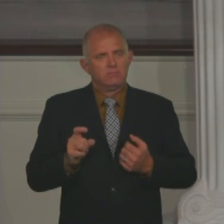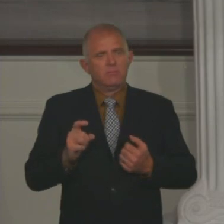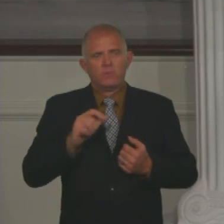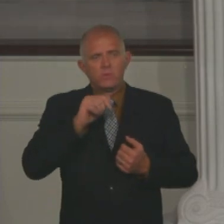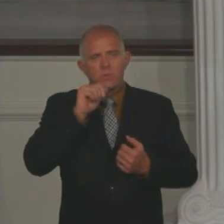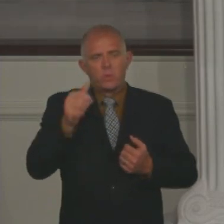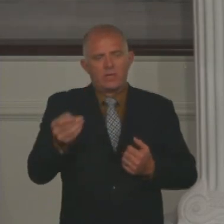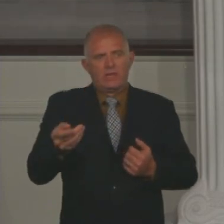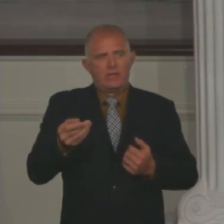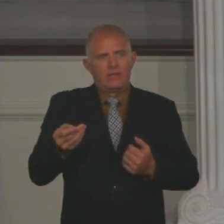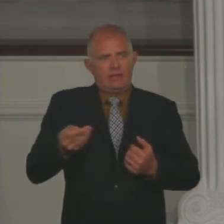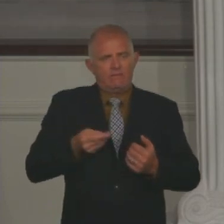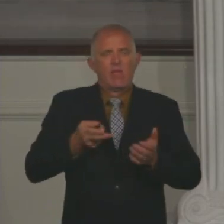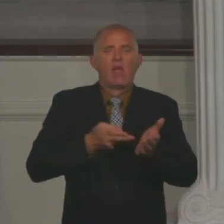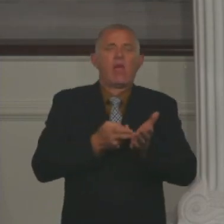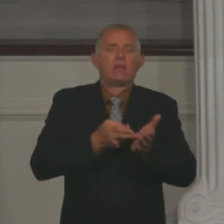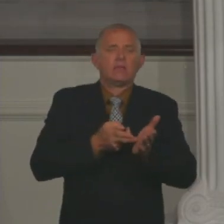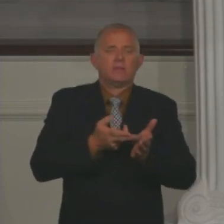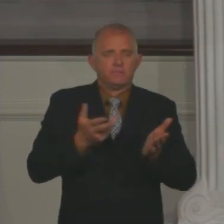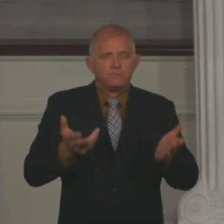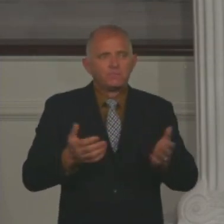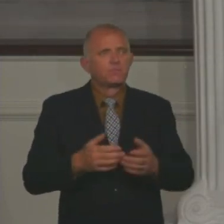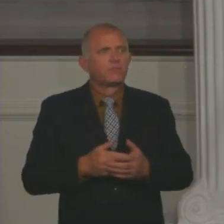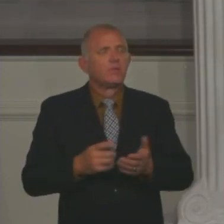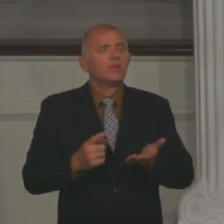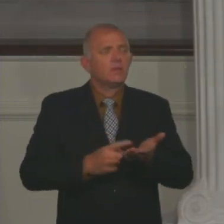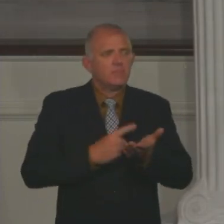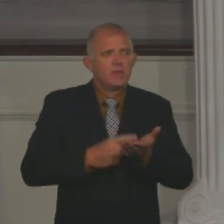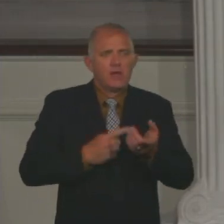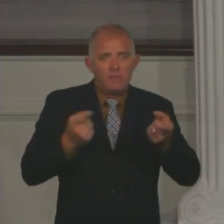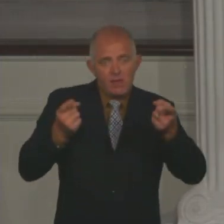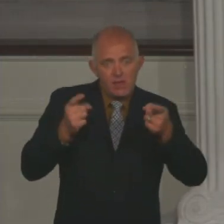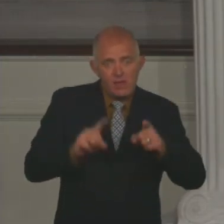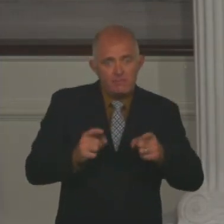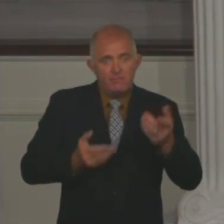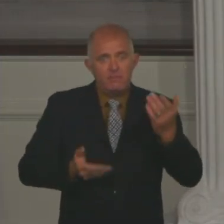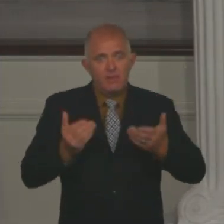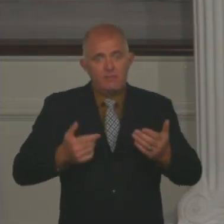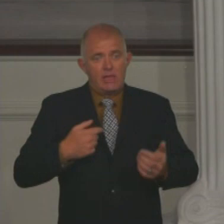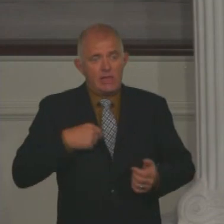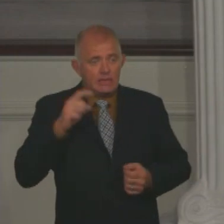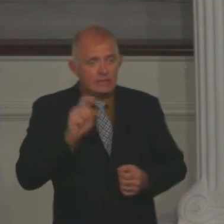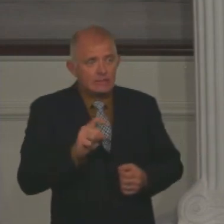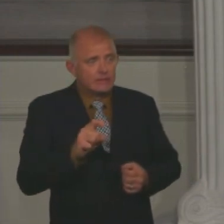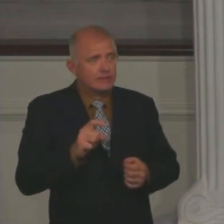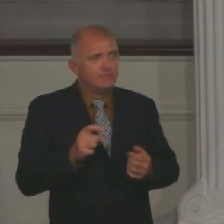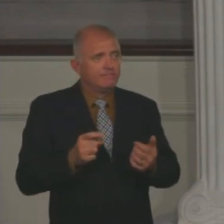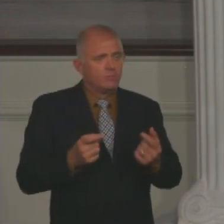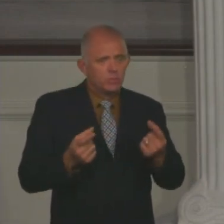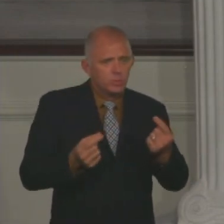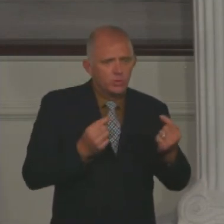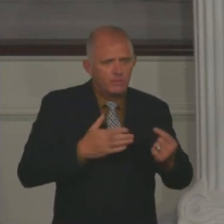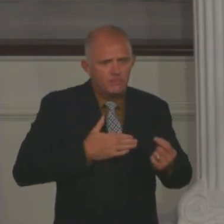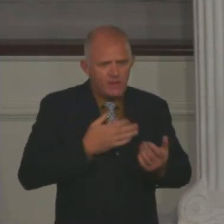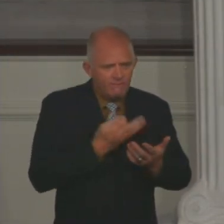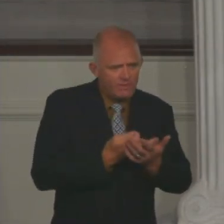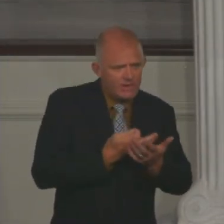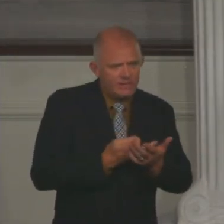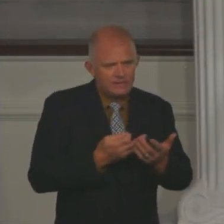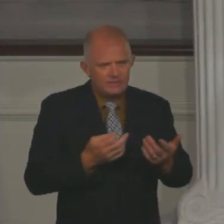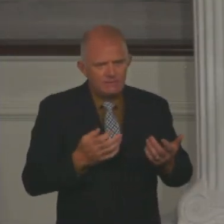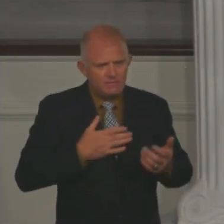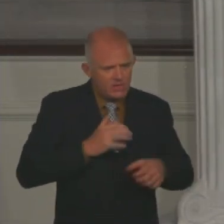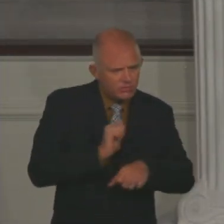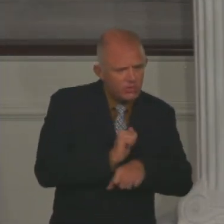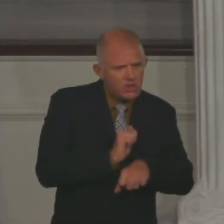just the truth. Sometimes it's going to be the case. You may have a need that you want to know what to do with finances at your job, and you come